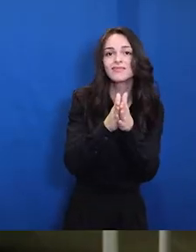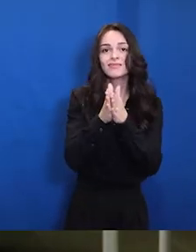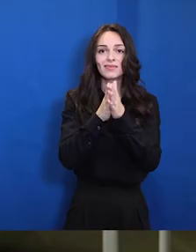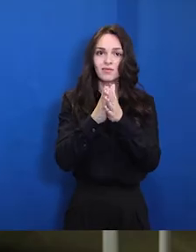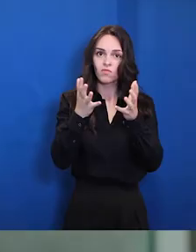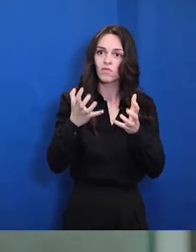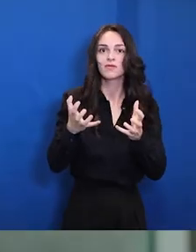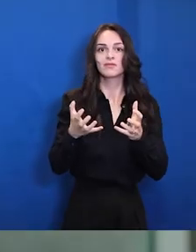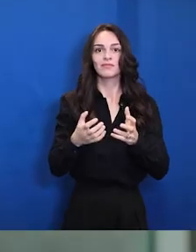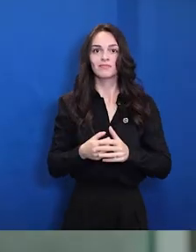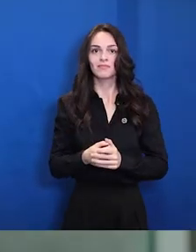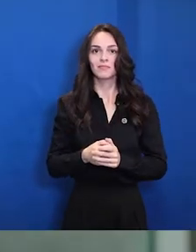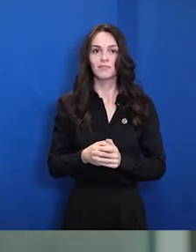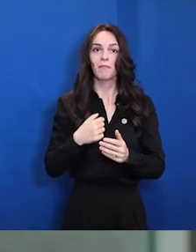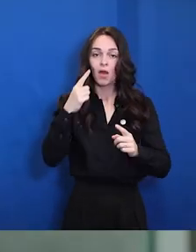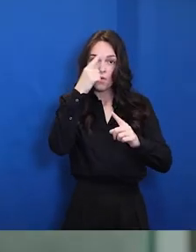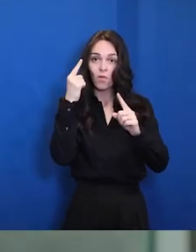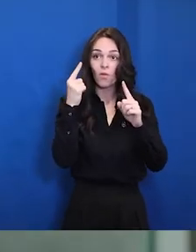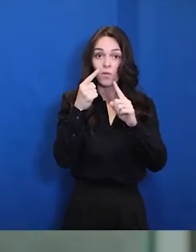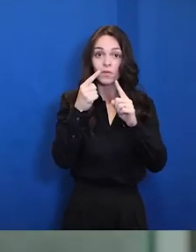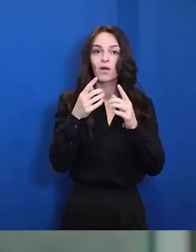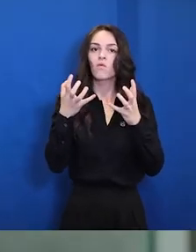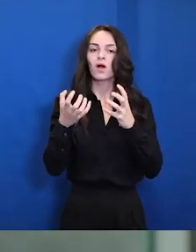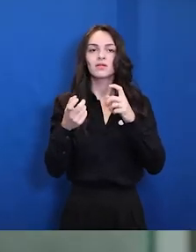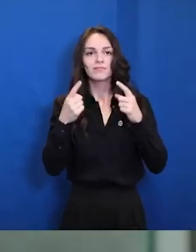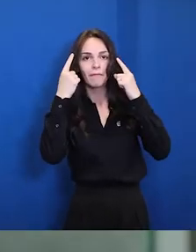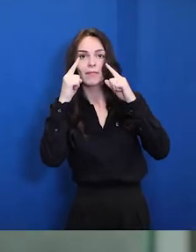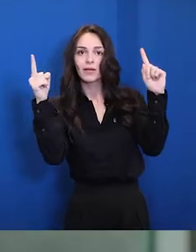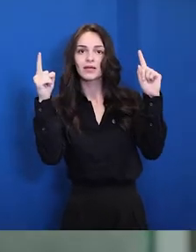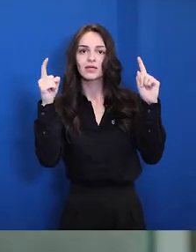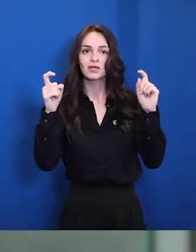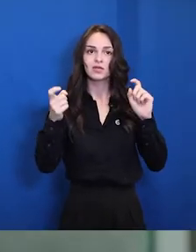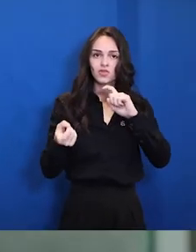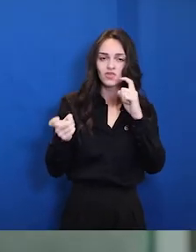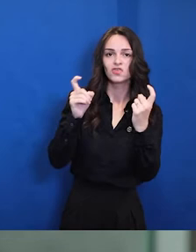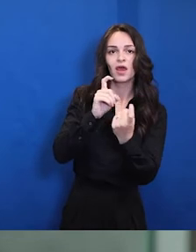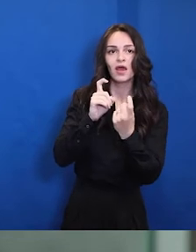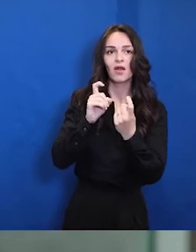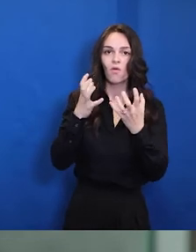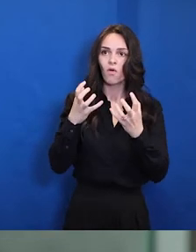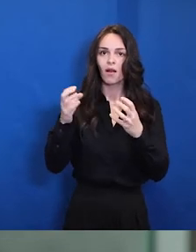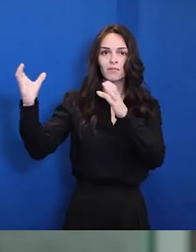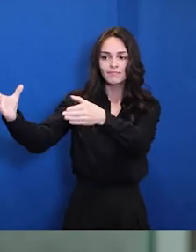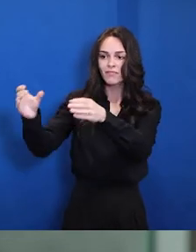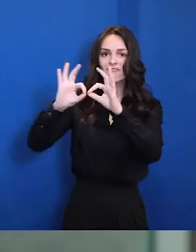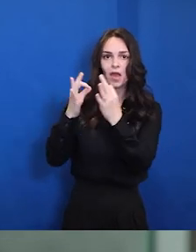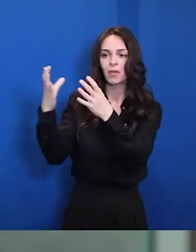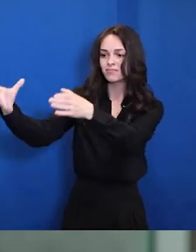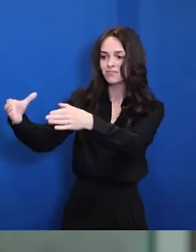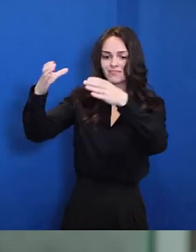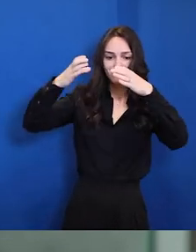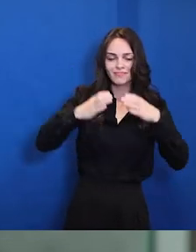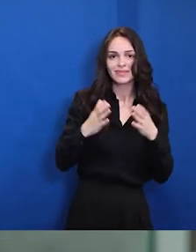never changed. My driving force was my goal to succeed and to be reunited with my family and